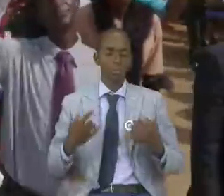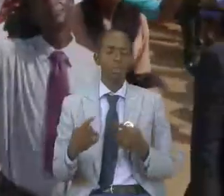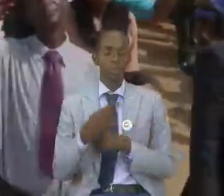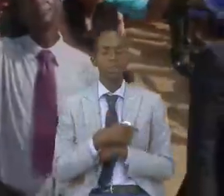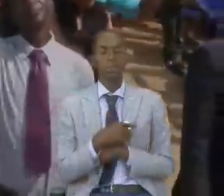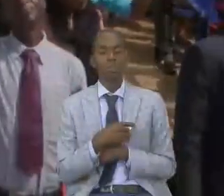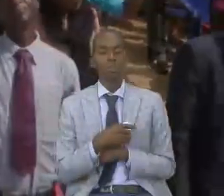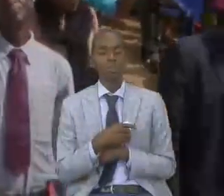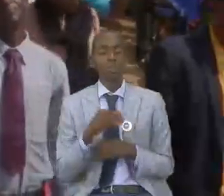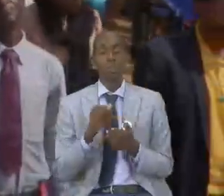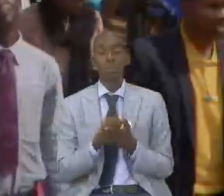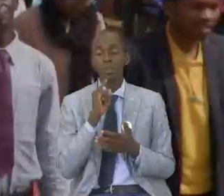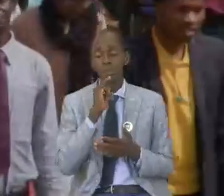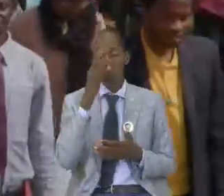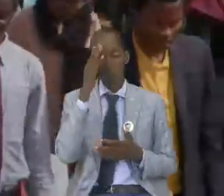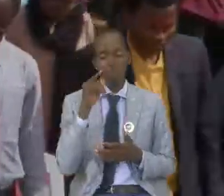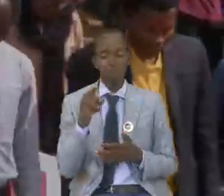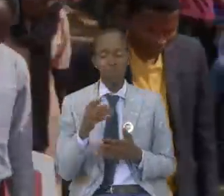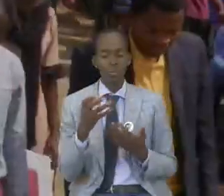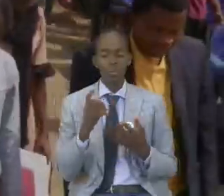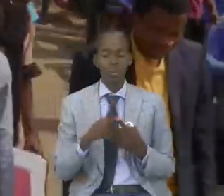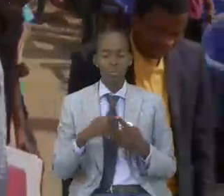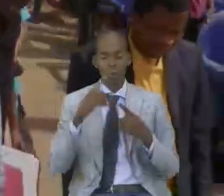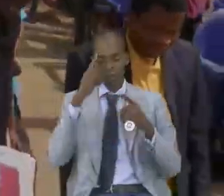Amen. That's why you want to make up your mind now.